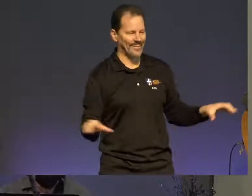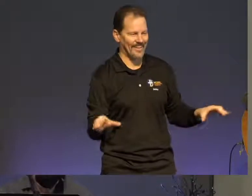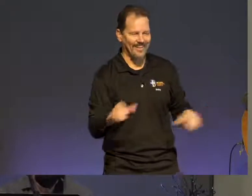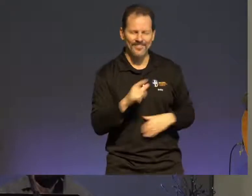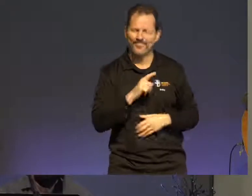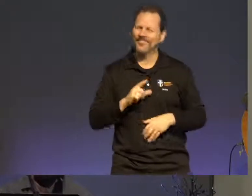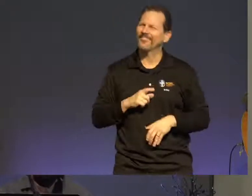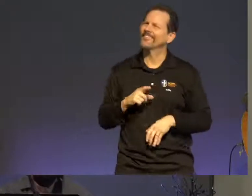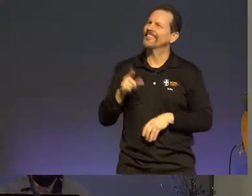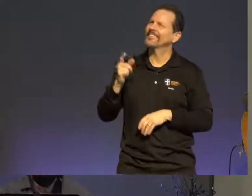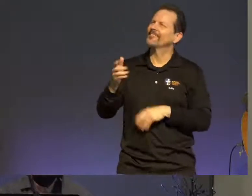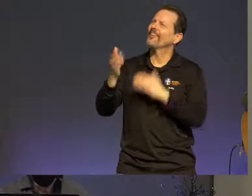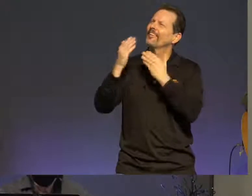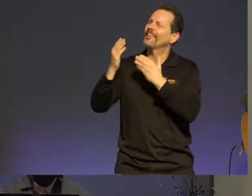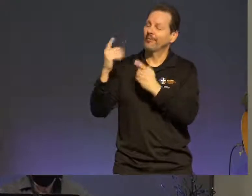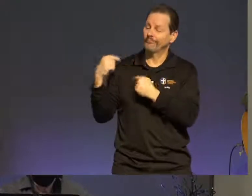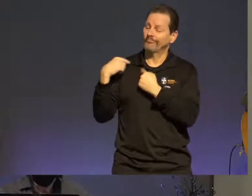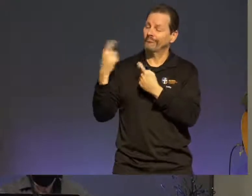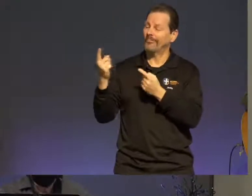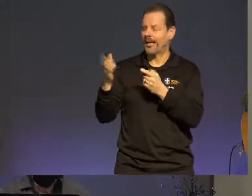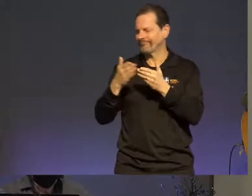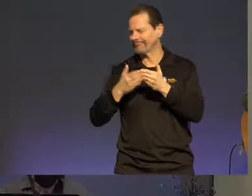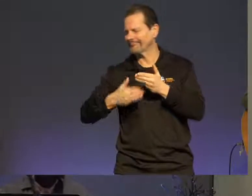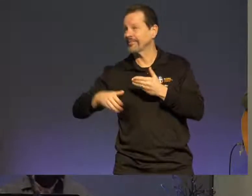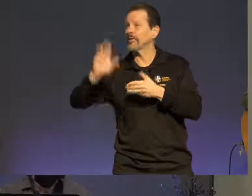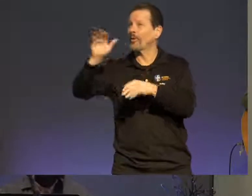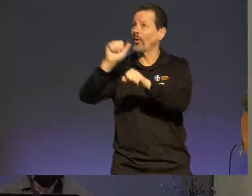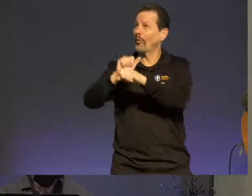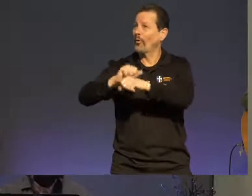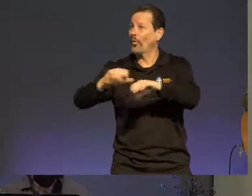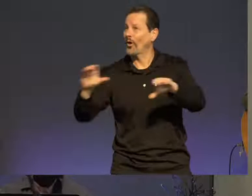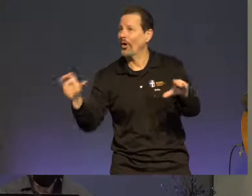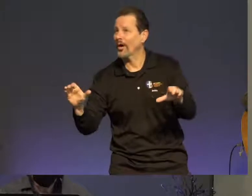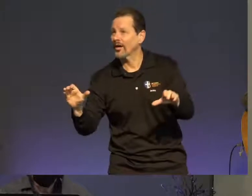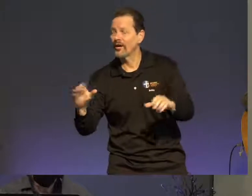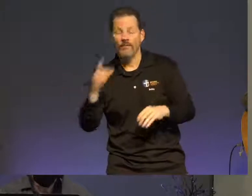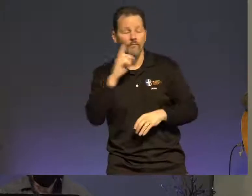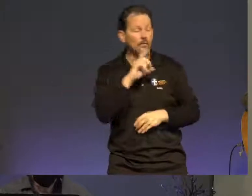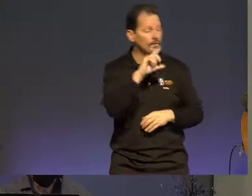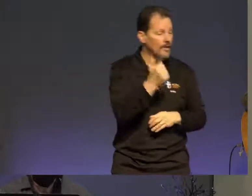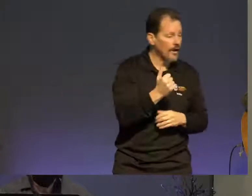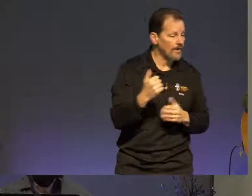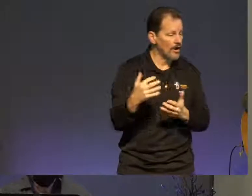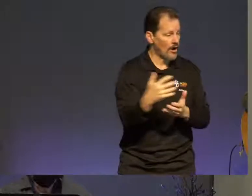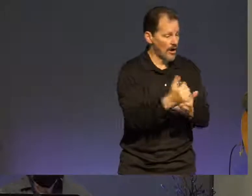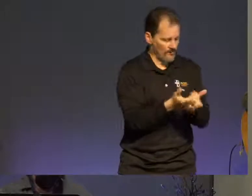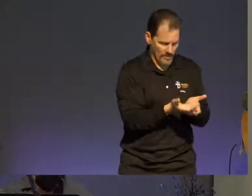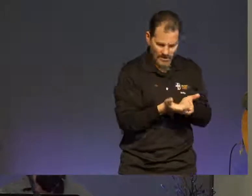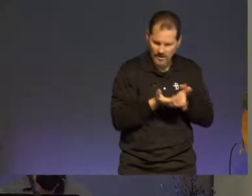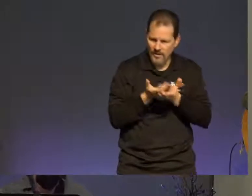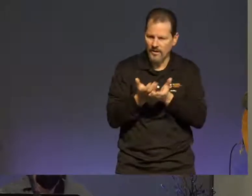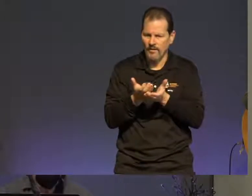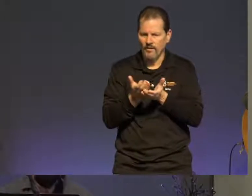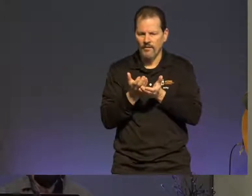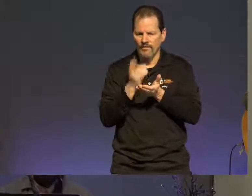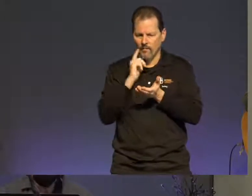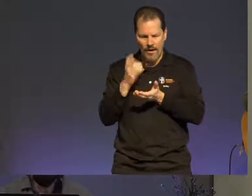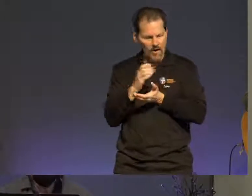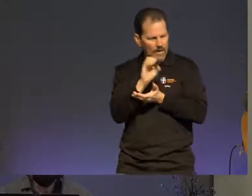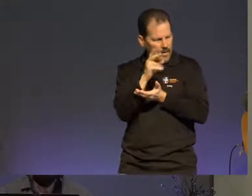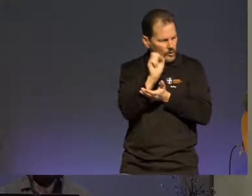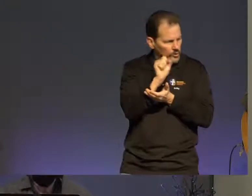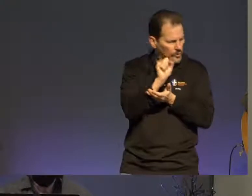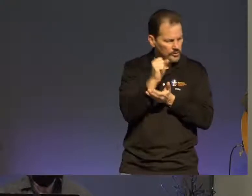you're doing. I thank you for the tithes and offerings and the leadership stewarding those in ways that we